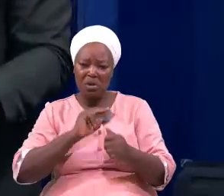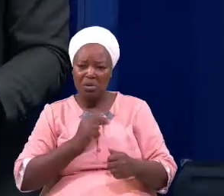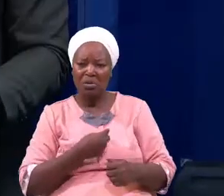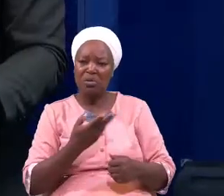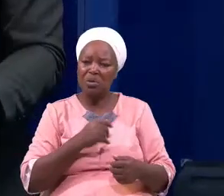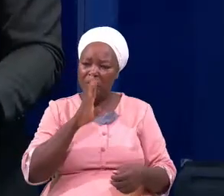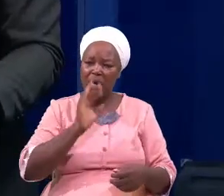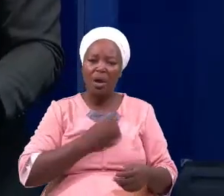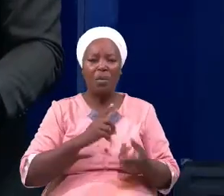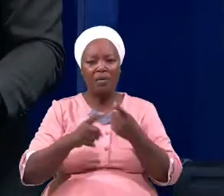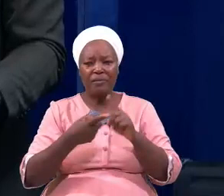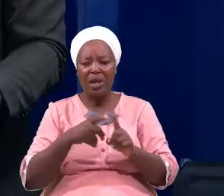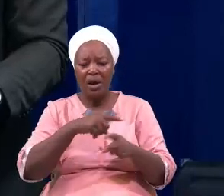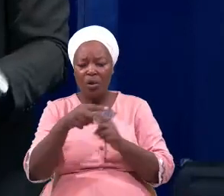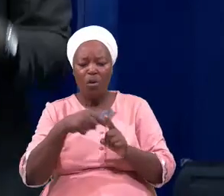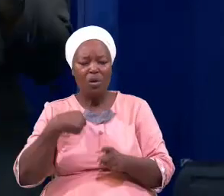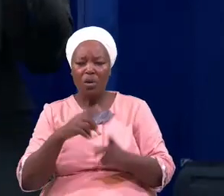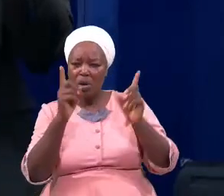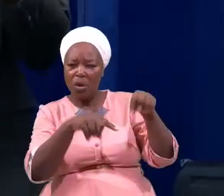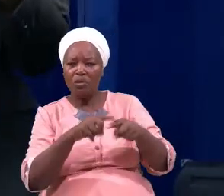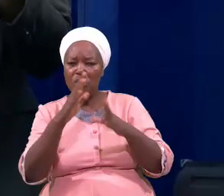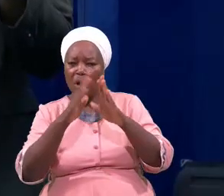When we come to visit you, don't run away.